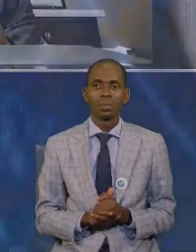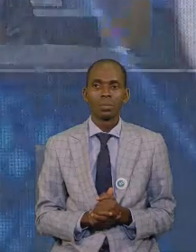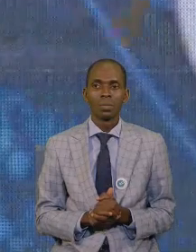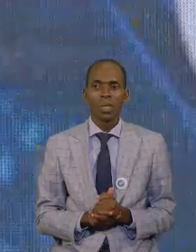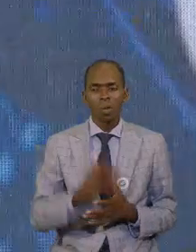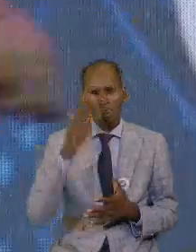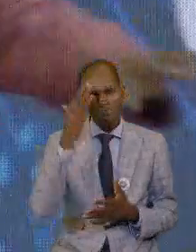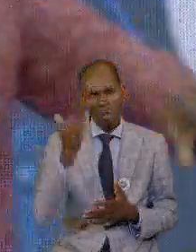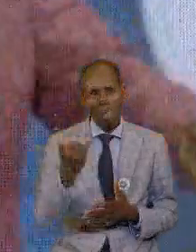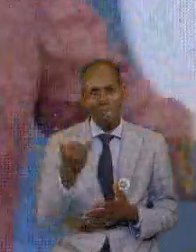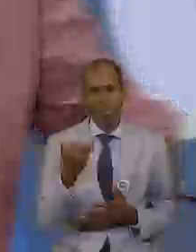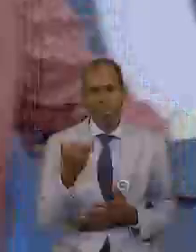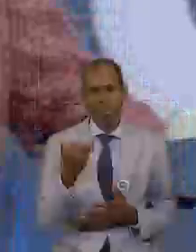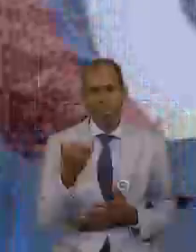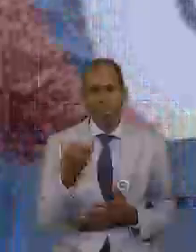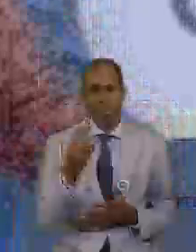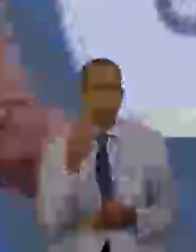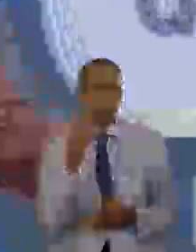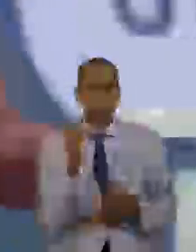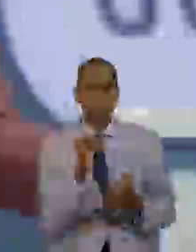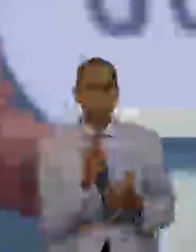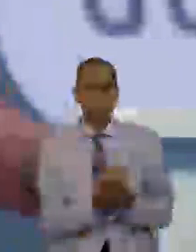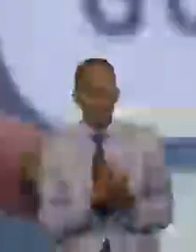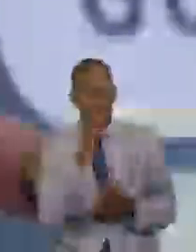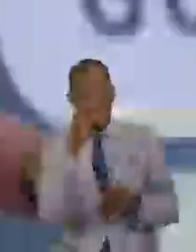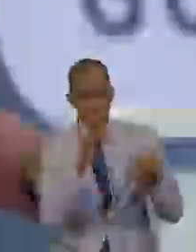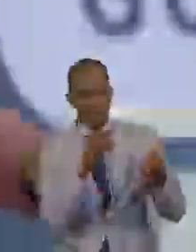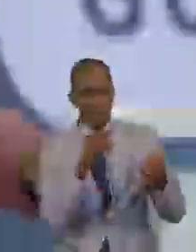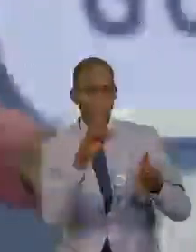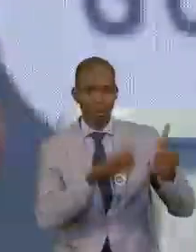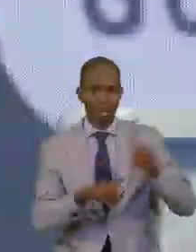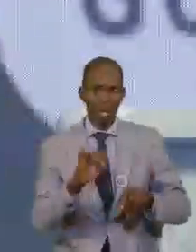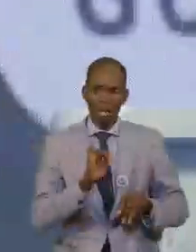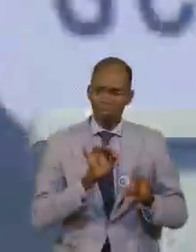Why? Look at that man. I hate this fellow,